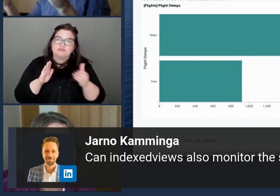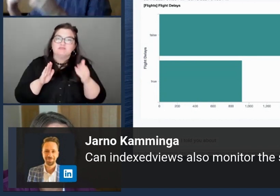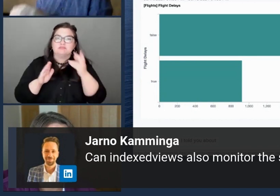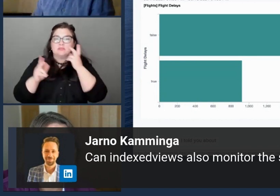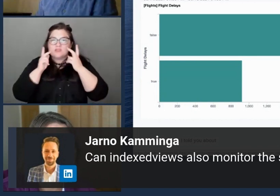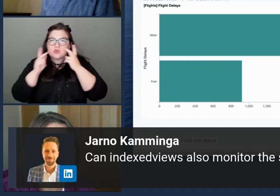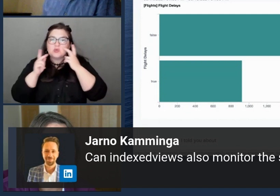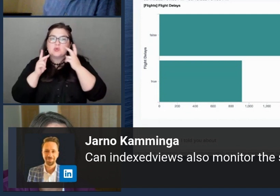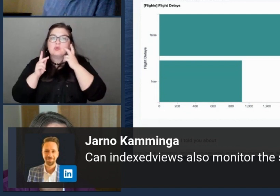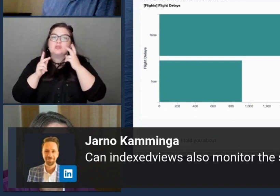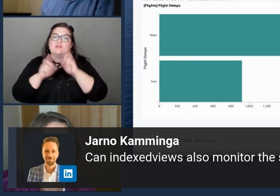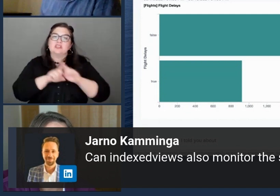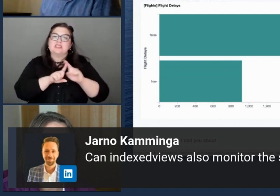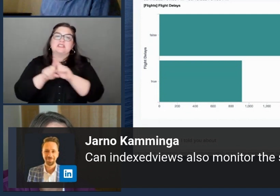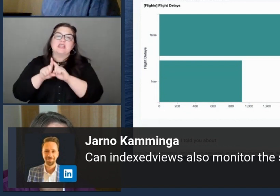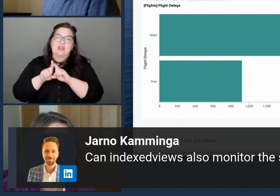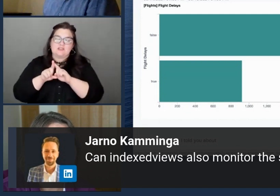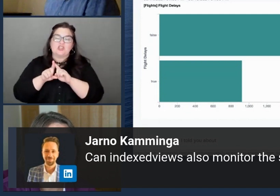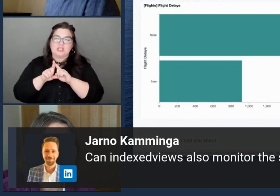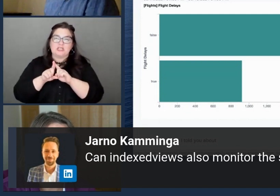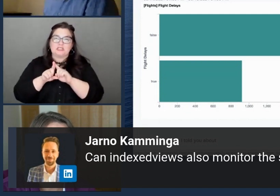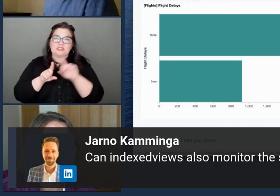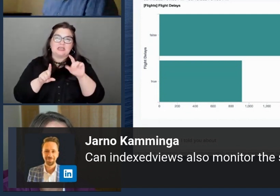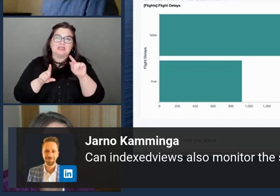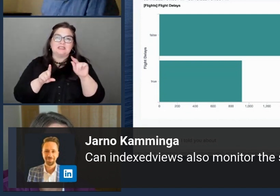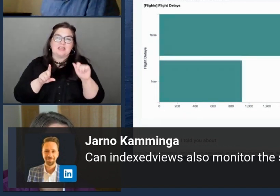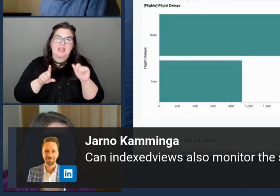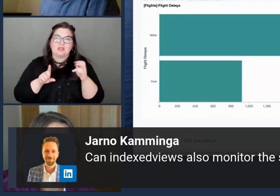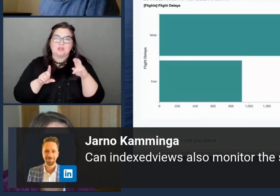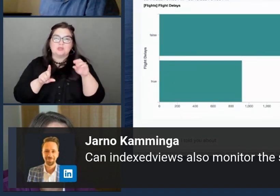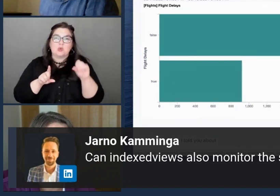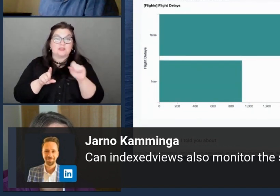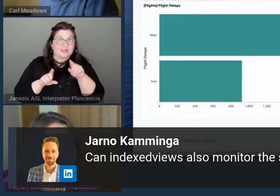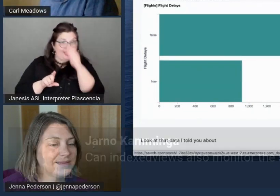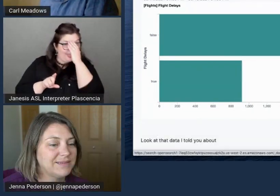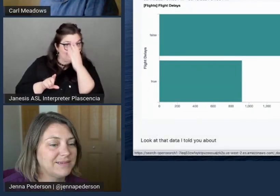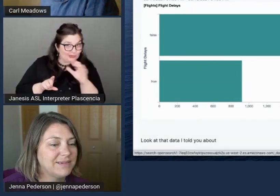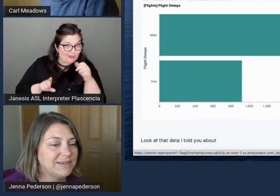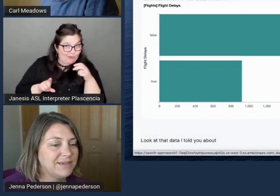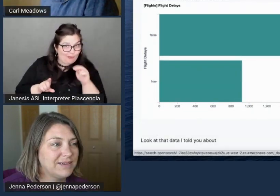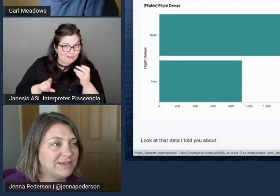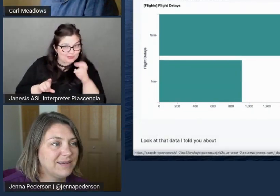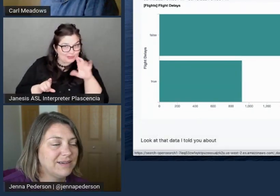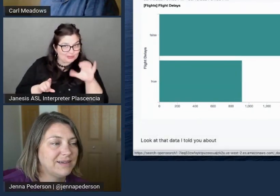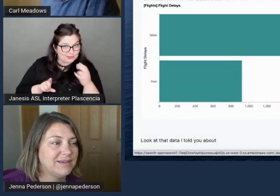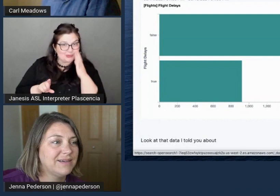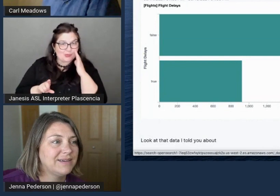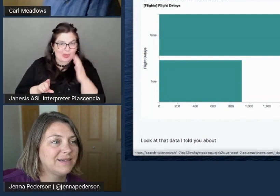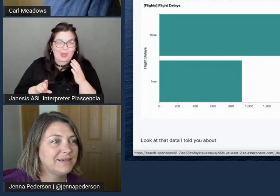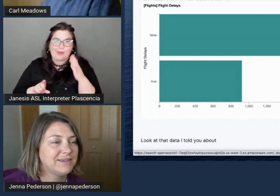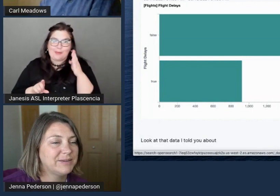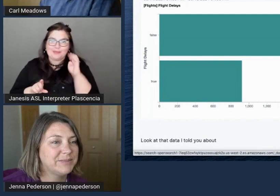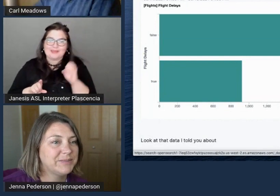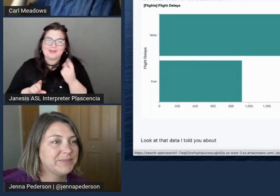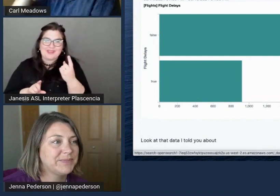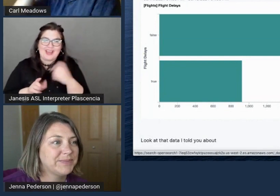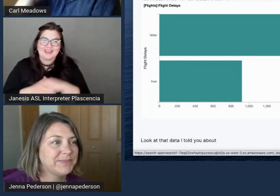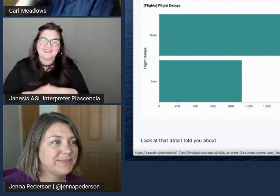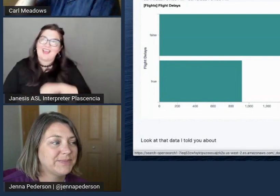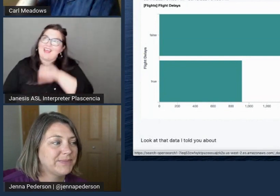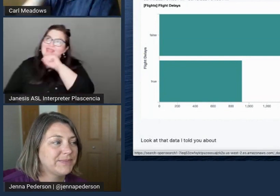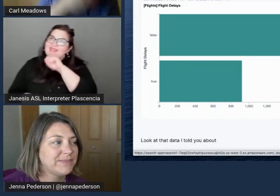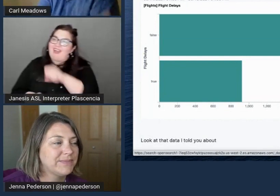and OpenSearch will be one of those targets. Got it. I love this idea that our customers